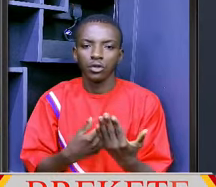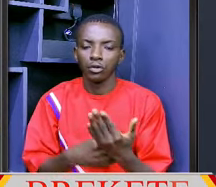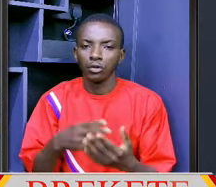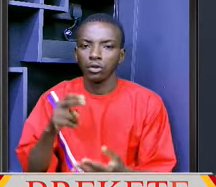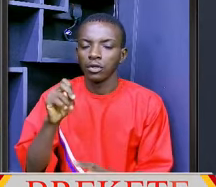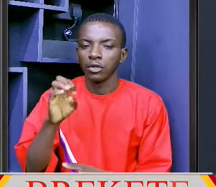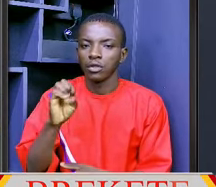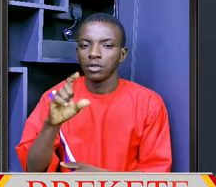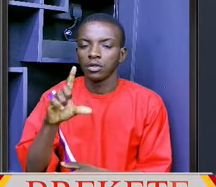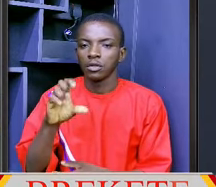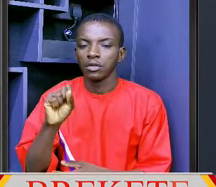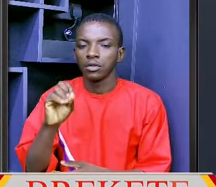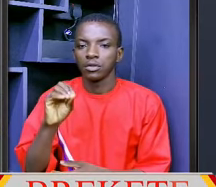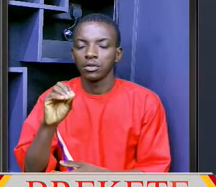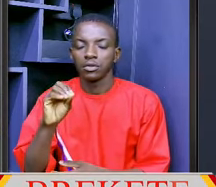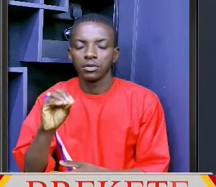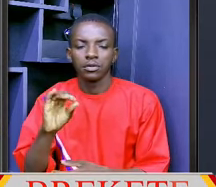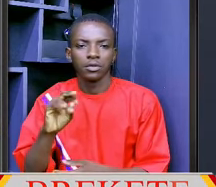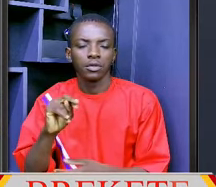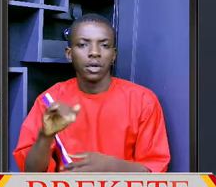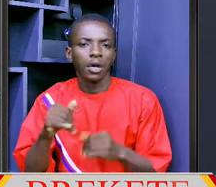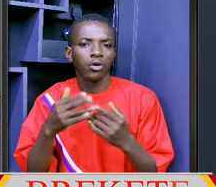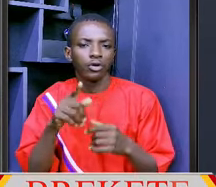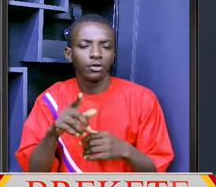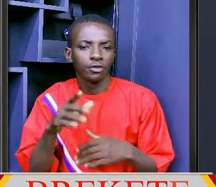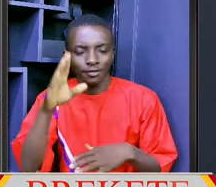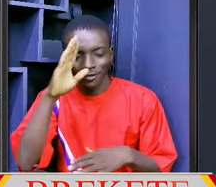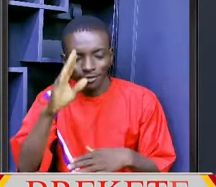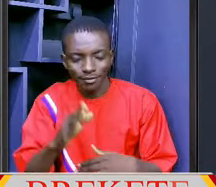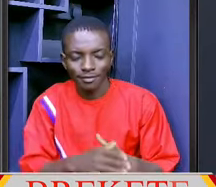Nelson. Okay, good morning, sir. Morning, how are you, sir?